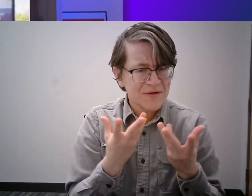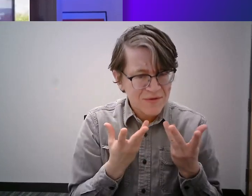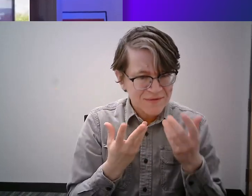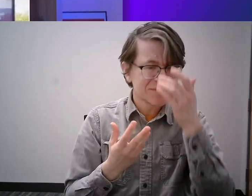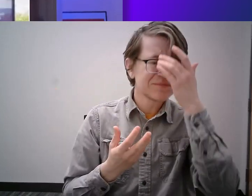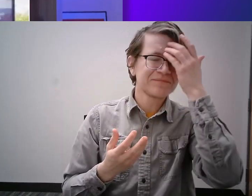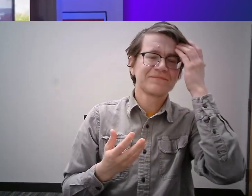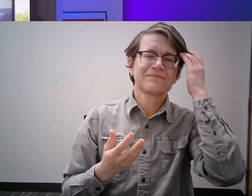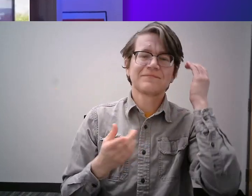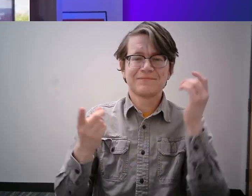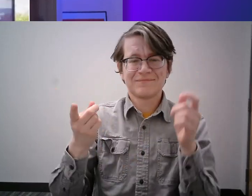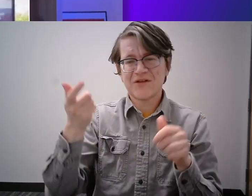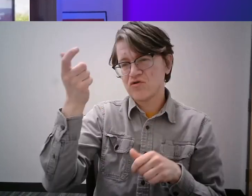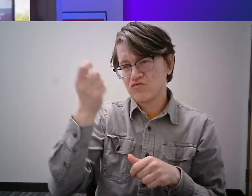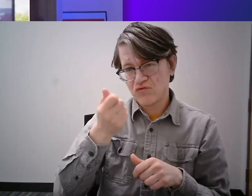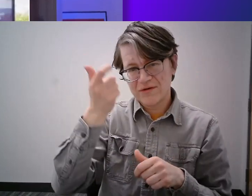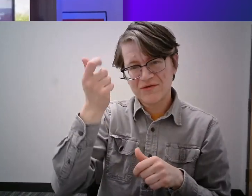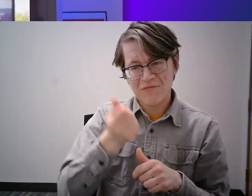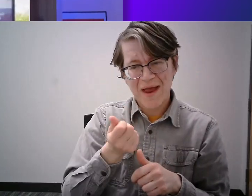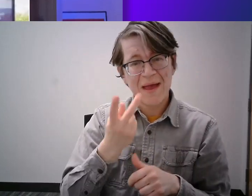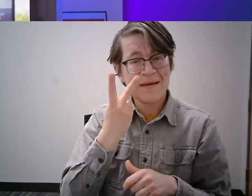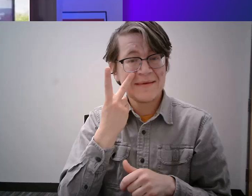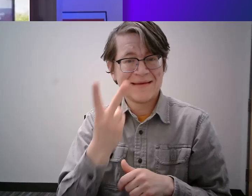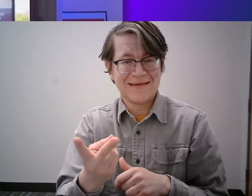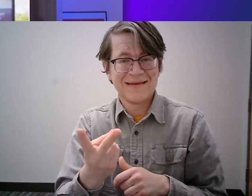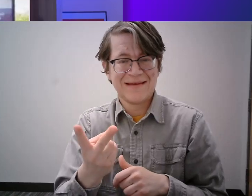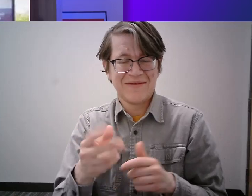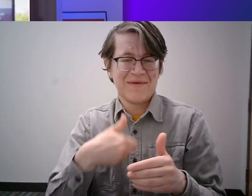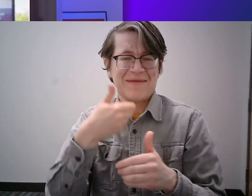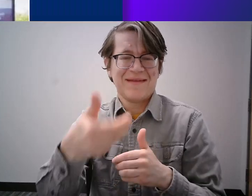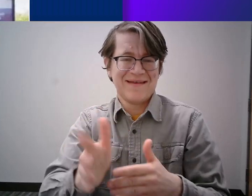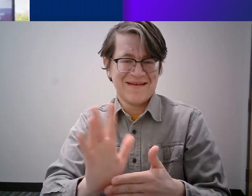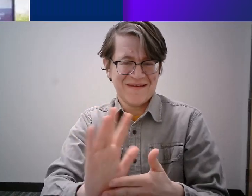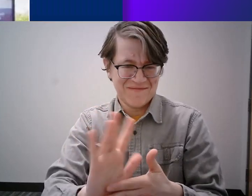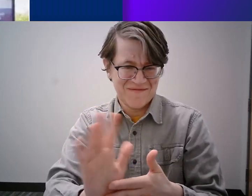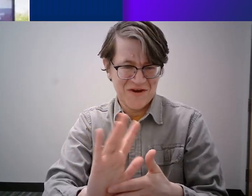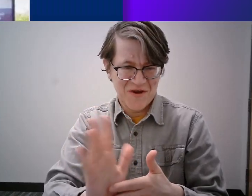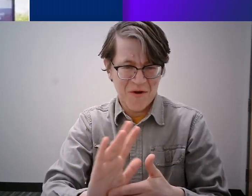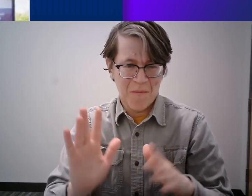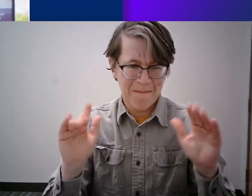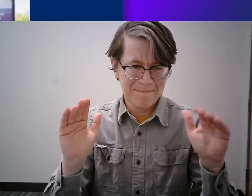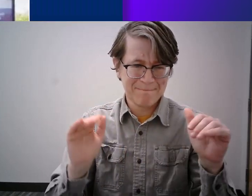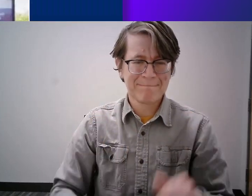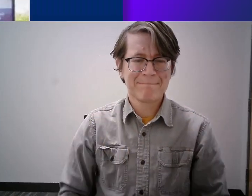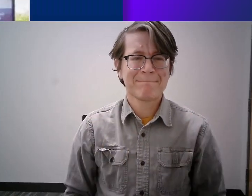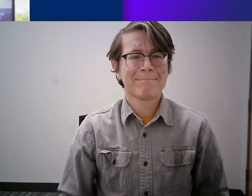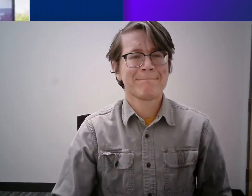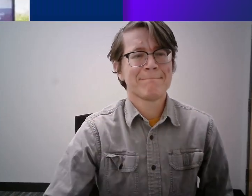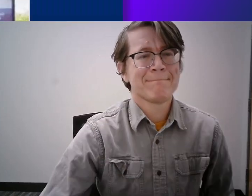letters, subscribe, and see you in the next one.